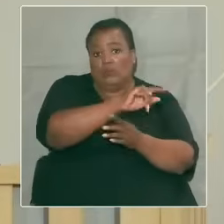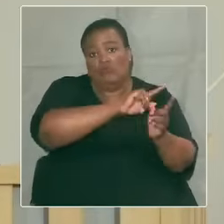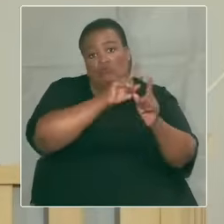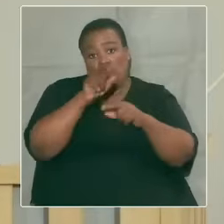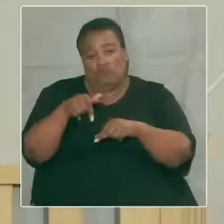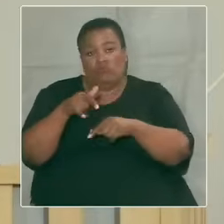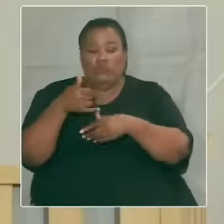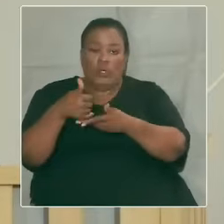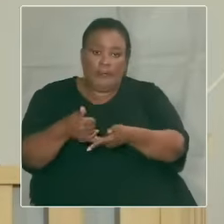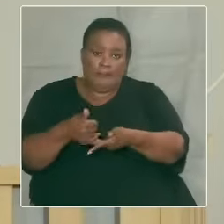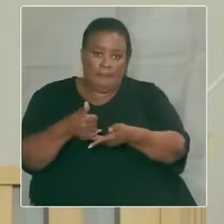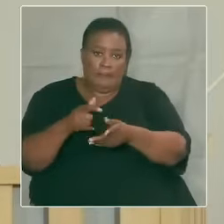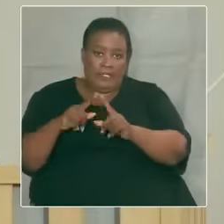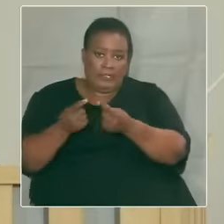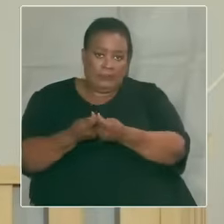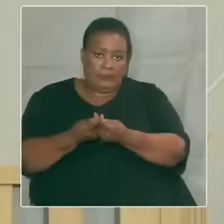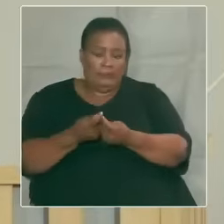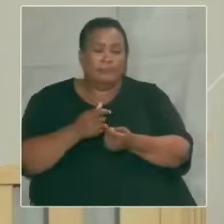The